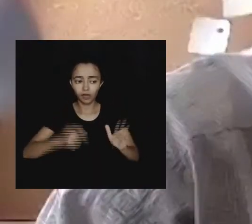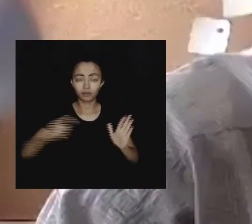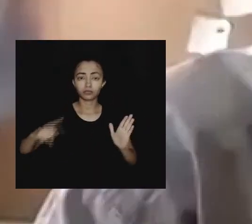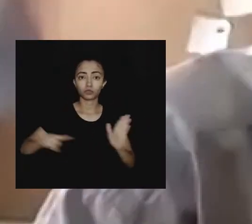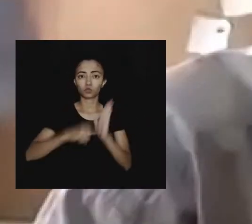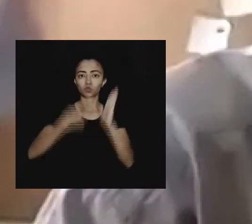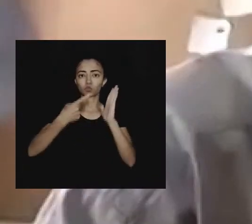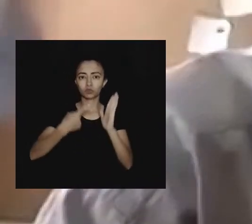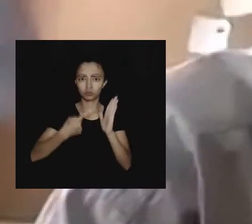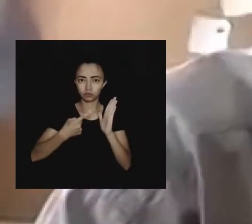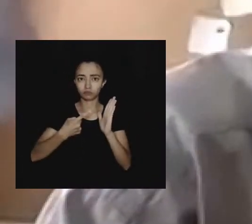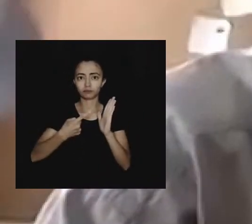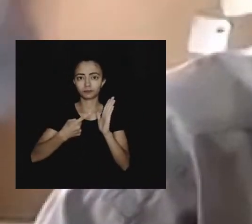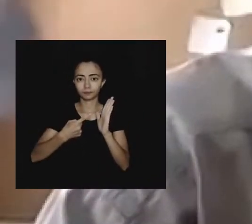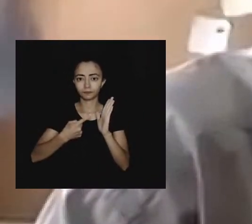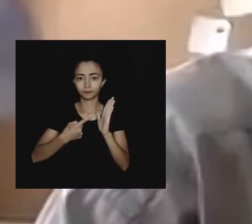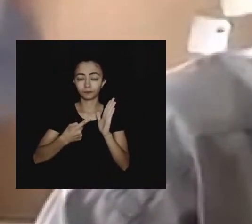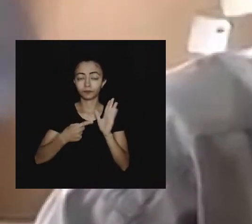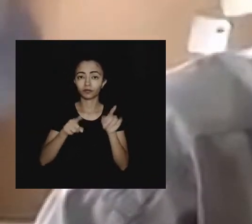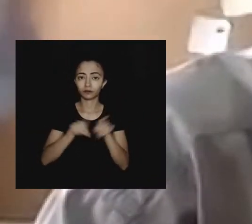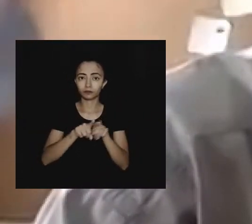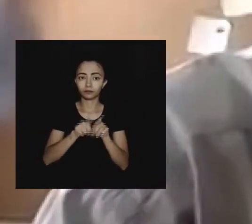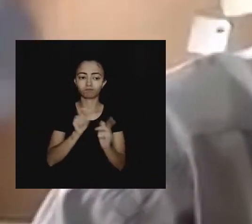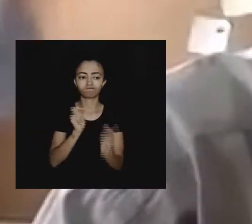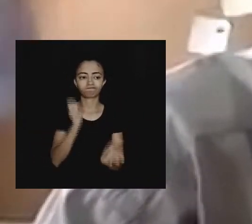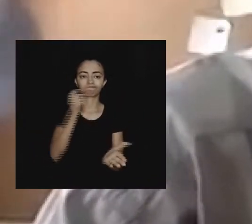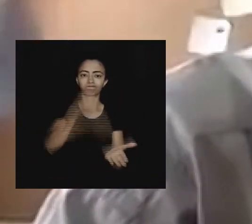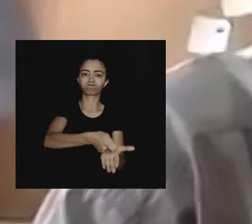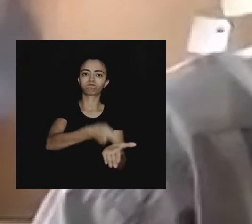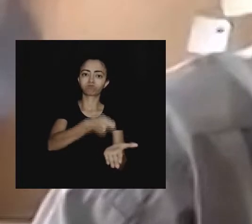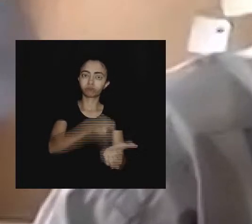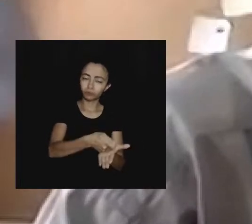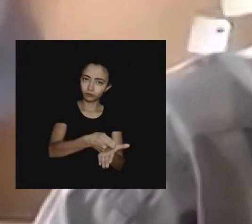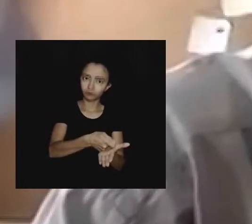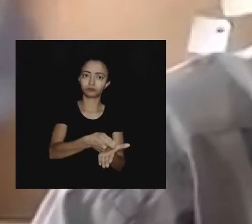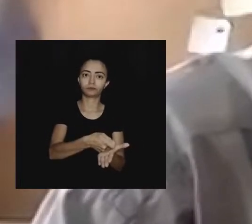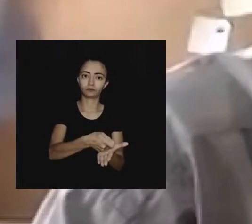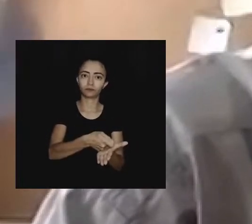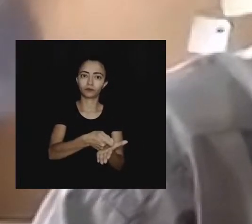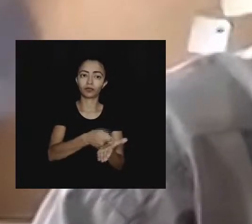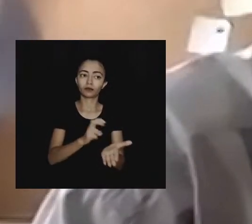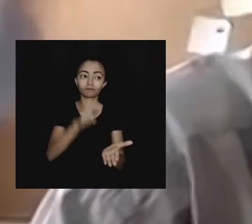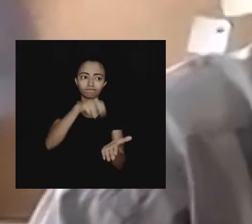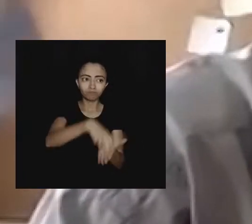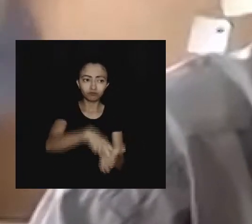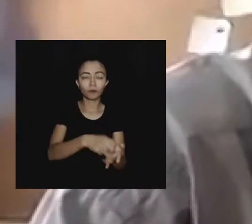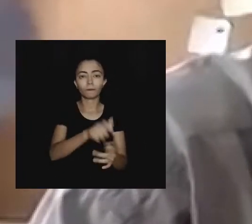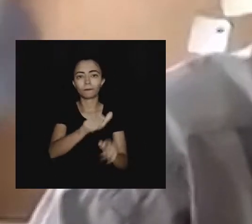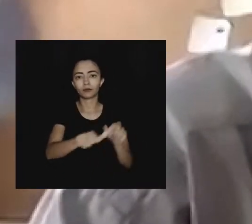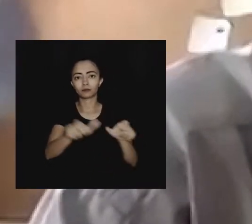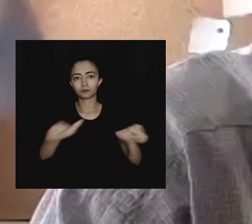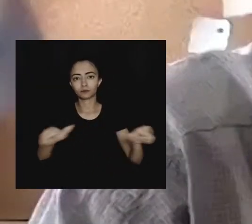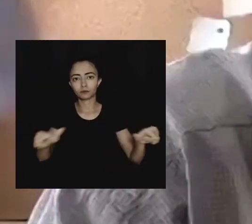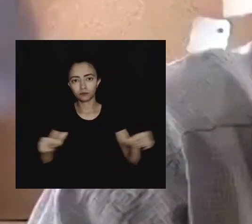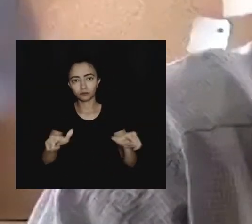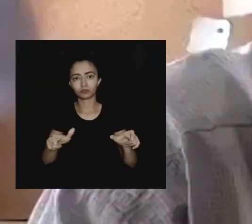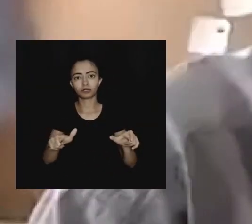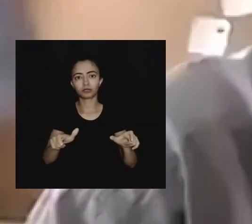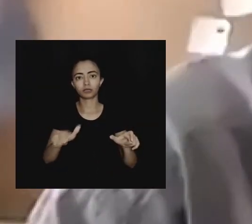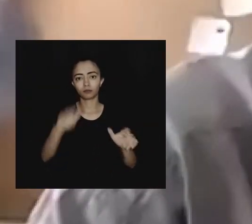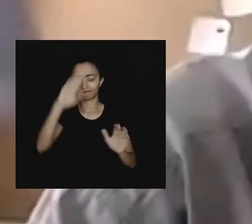the reports of violation, and imposing sanctions whenever there is